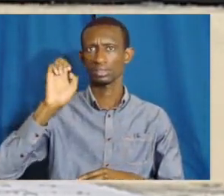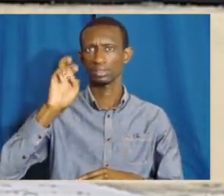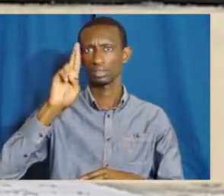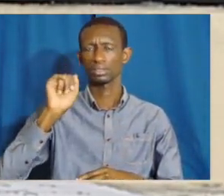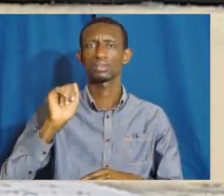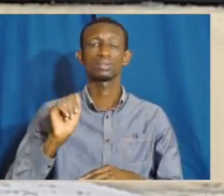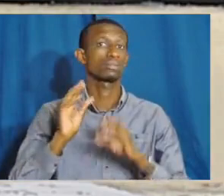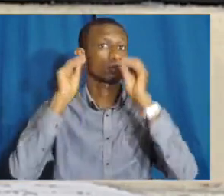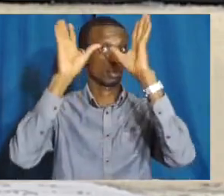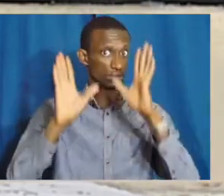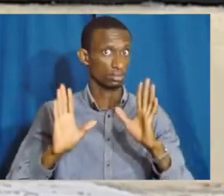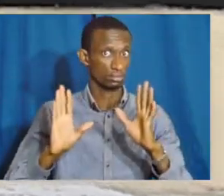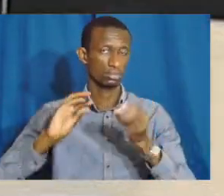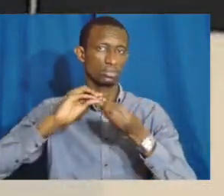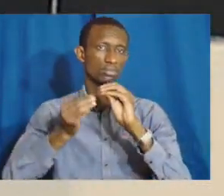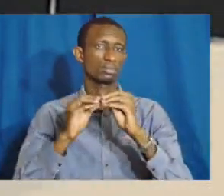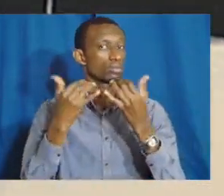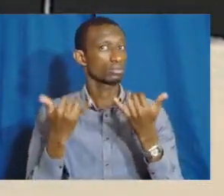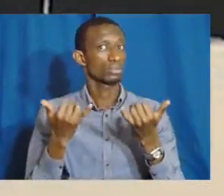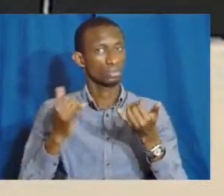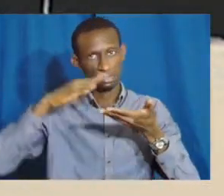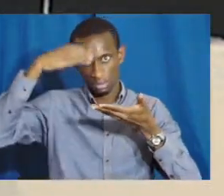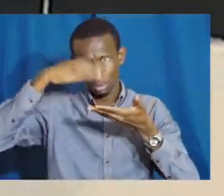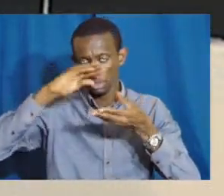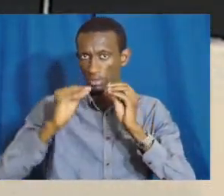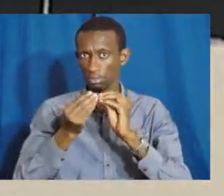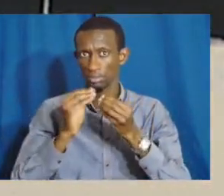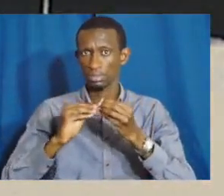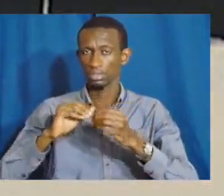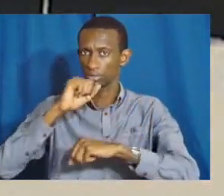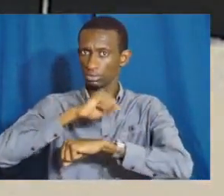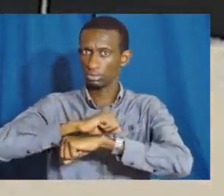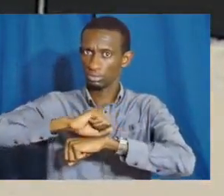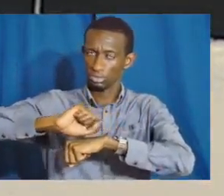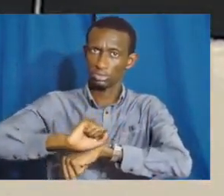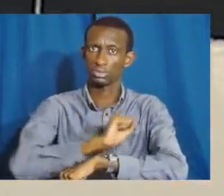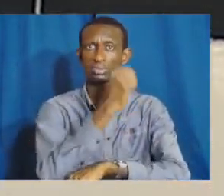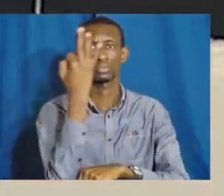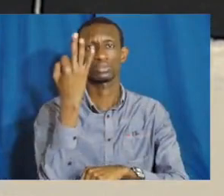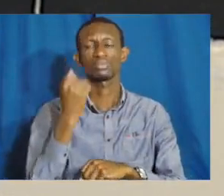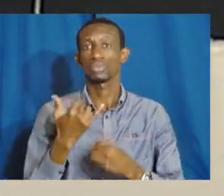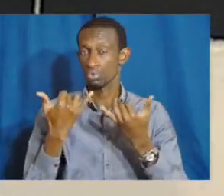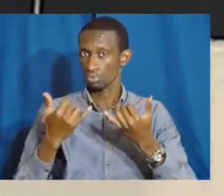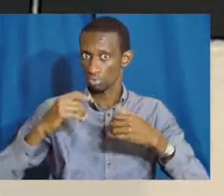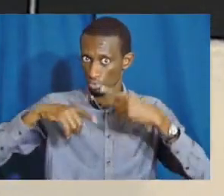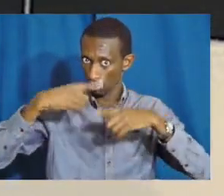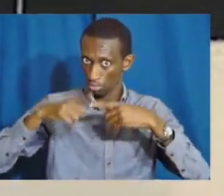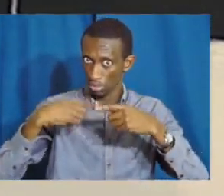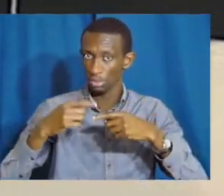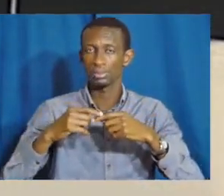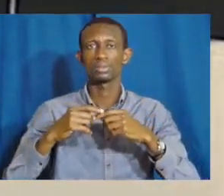learn together mathematics for senior 3. And we are going to continue on unit number 6, as you can